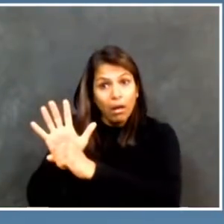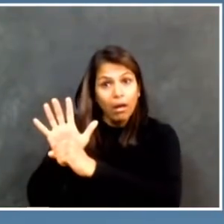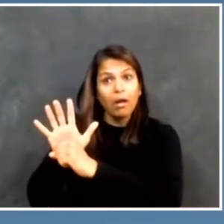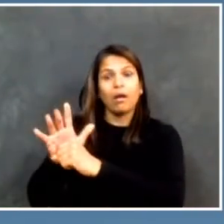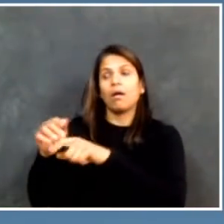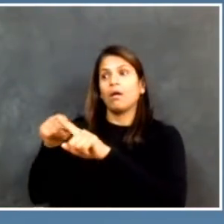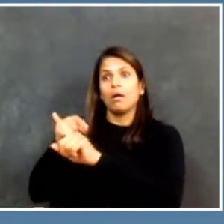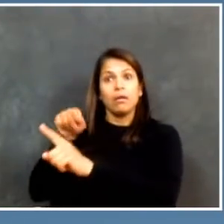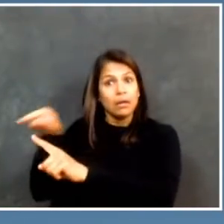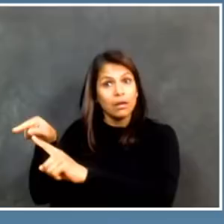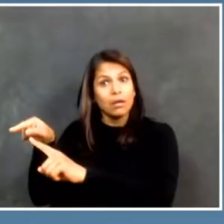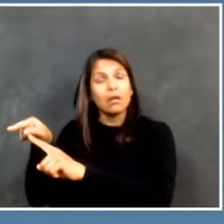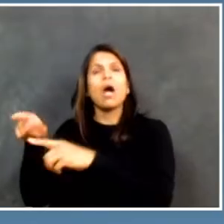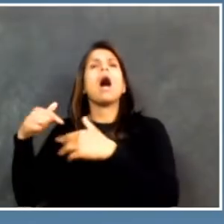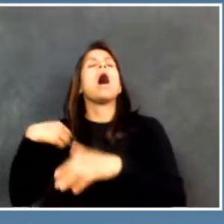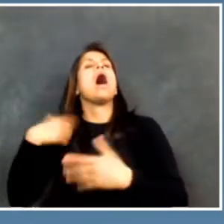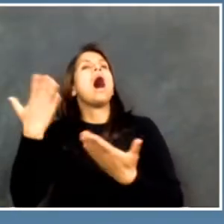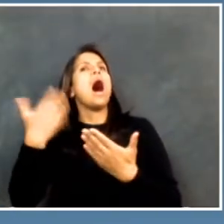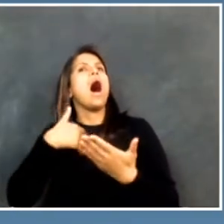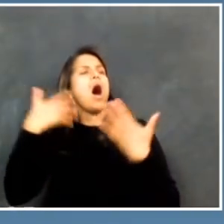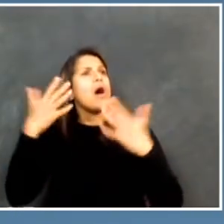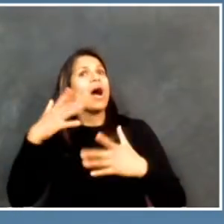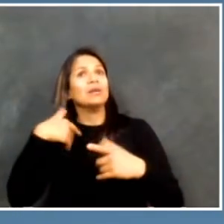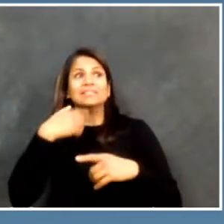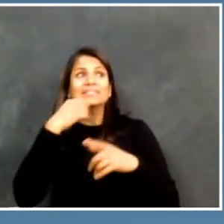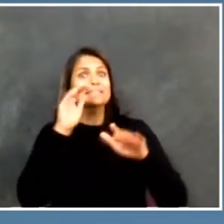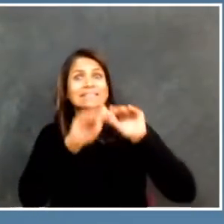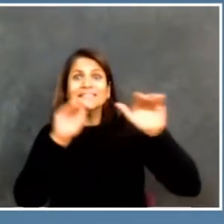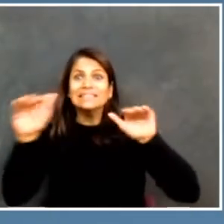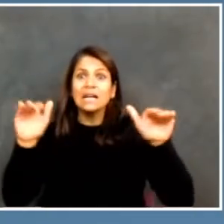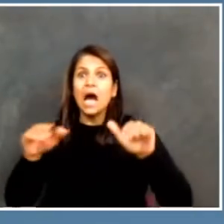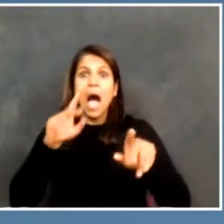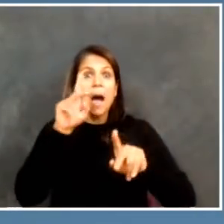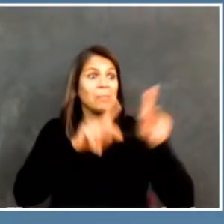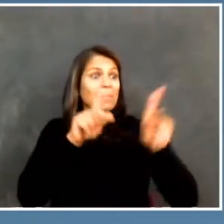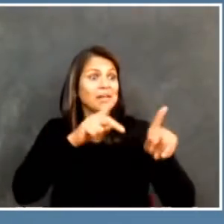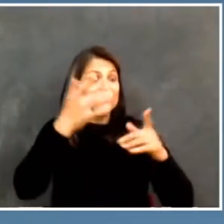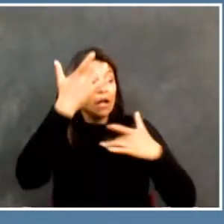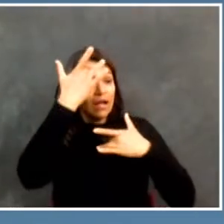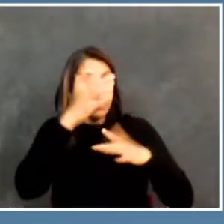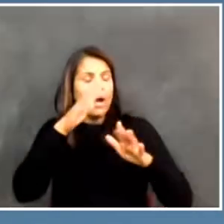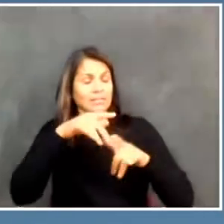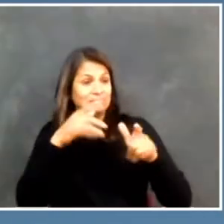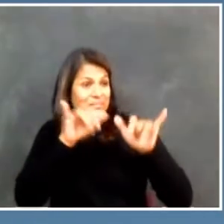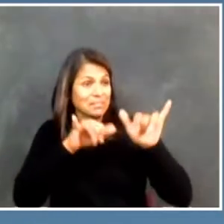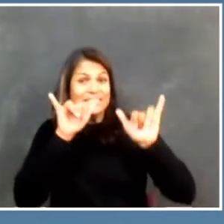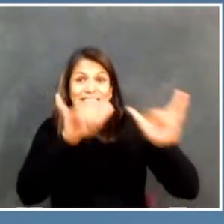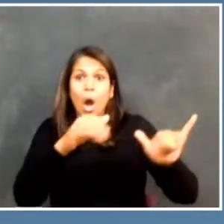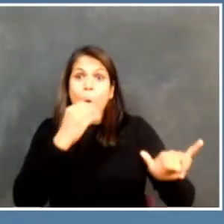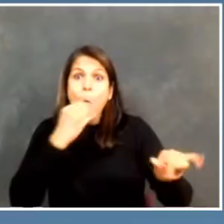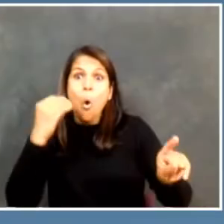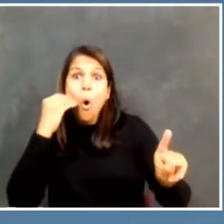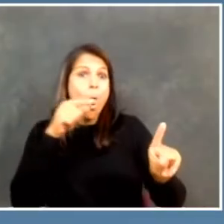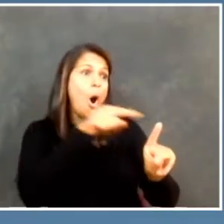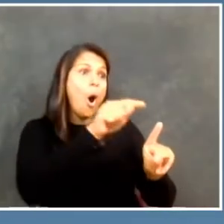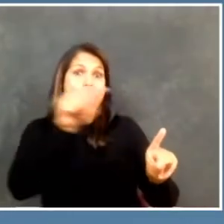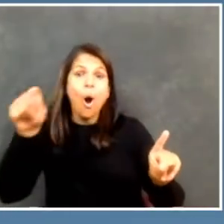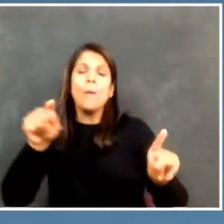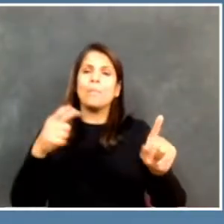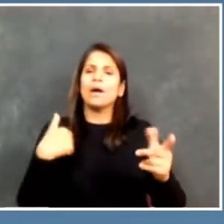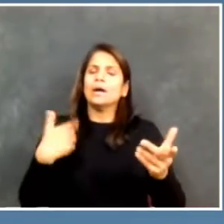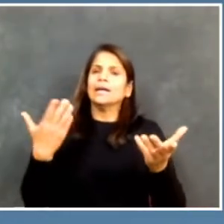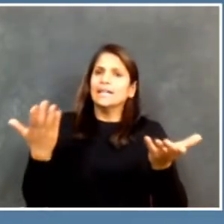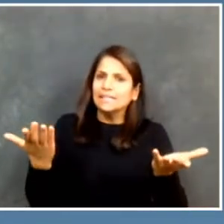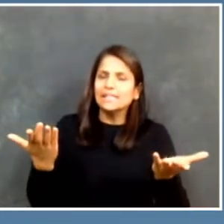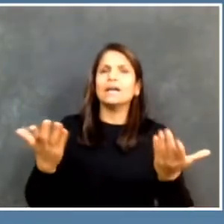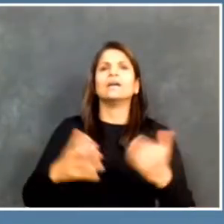significant number of individuals who are dying outside of hospitals and emergency departments. And so